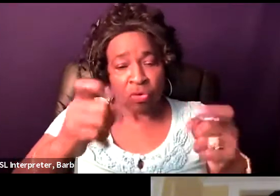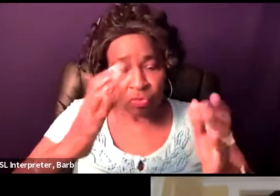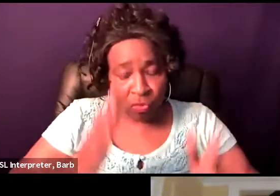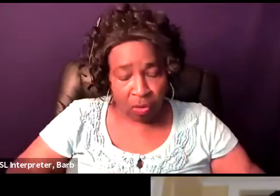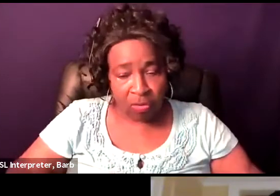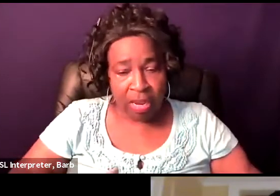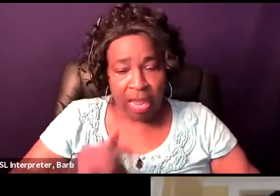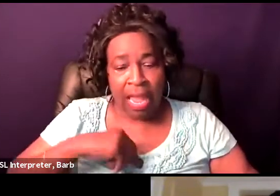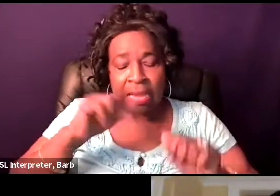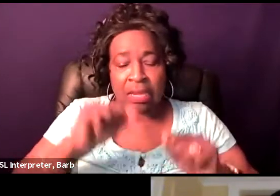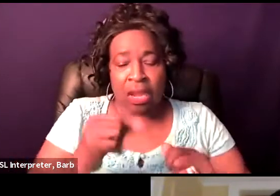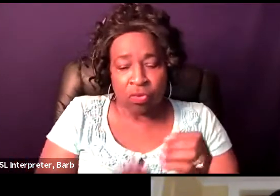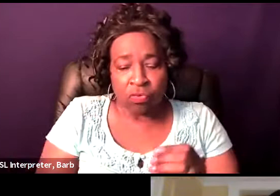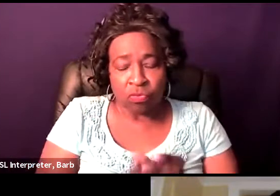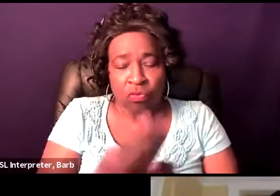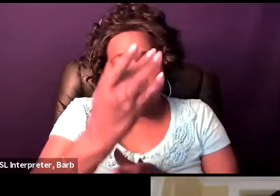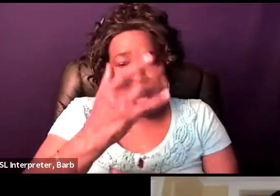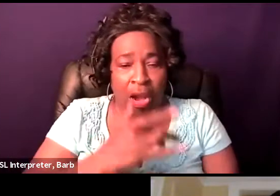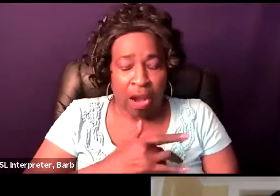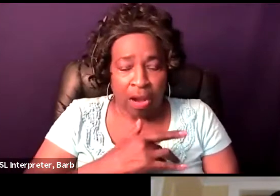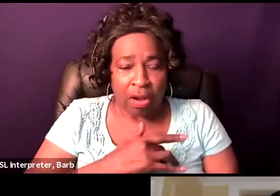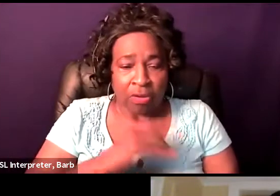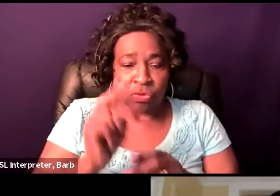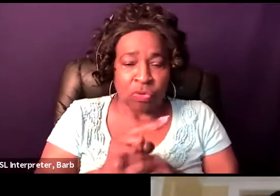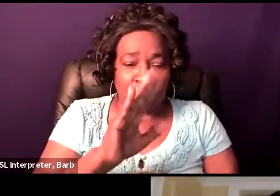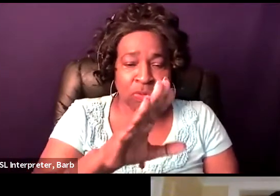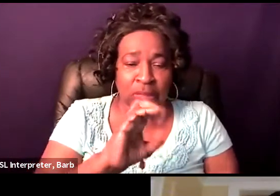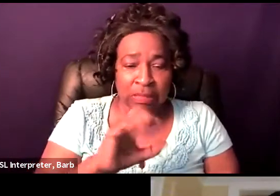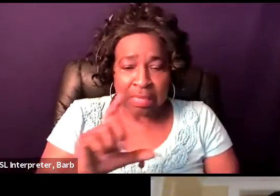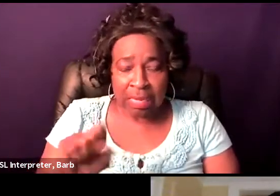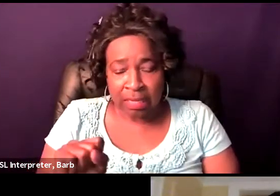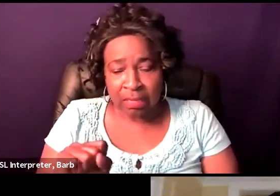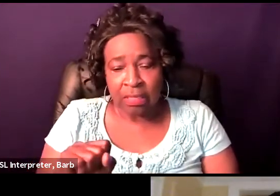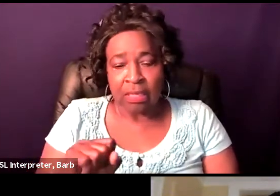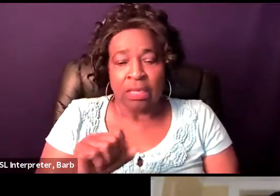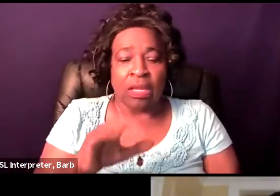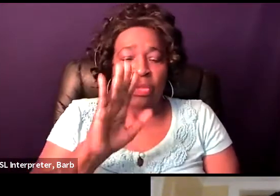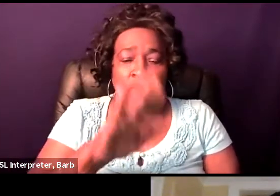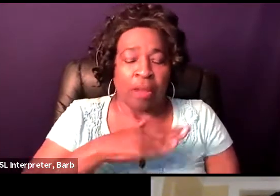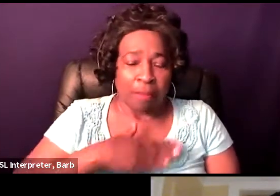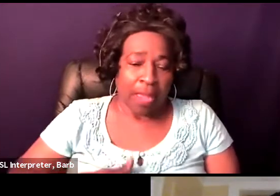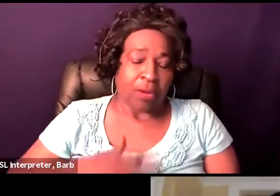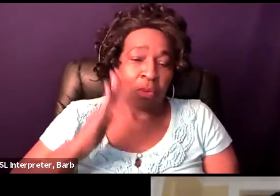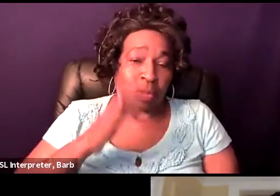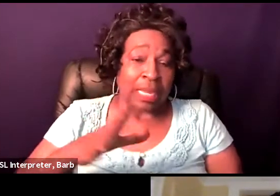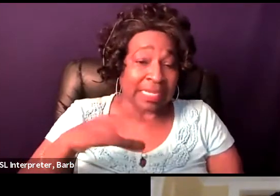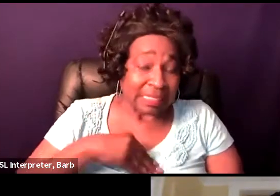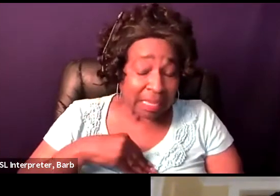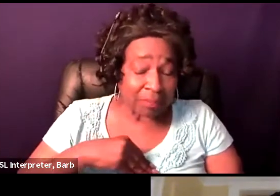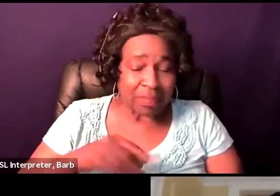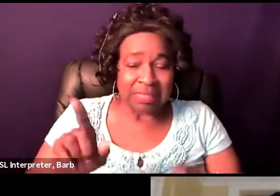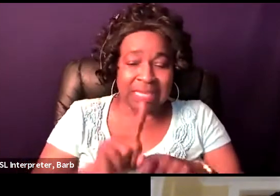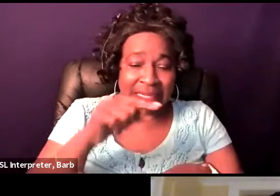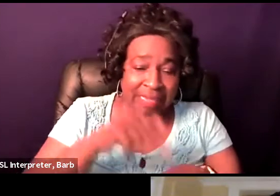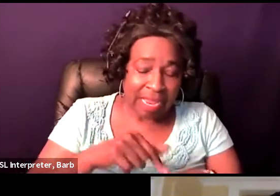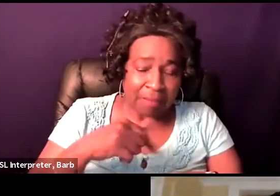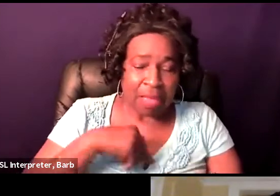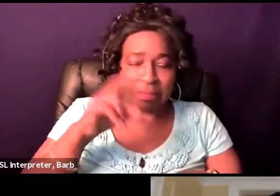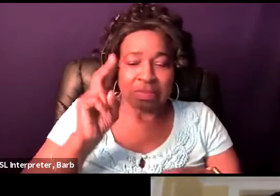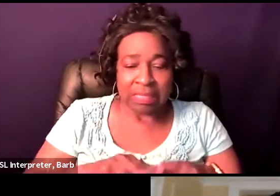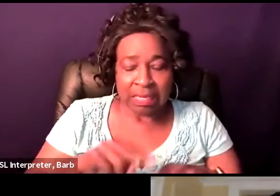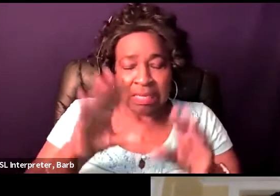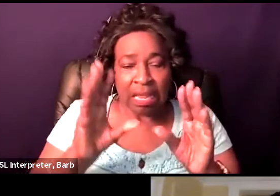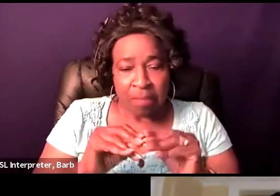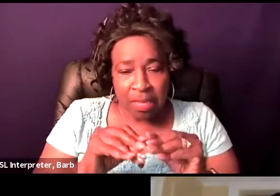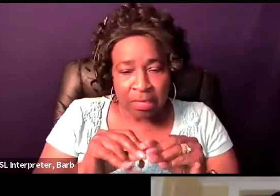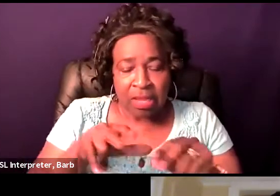cells so it'll match you, so your body won't reject it. So at the same time that I'm sitting in meetings and walking around labs where this kind of